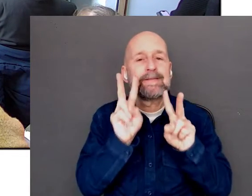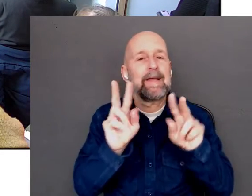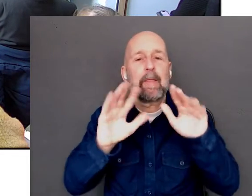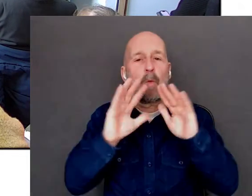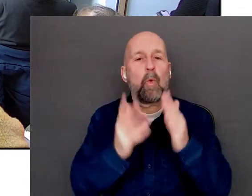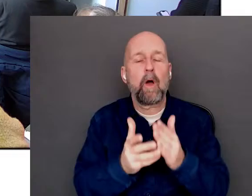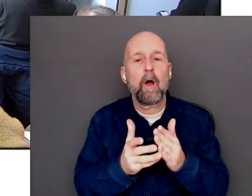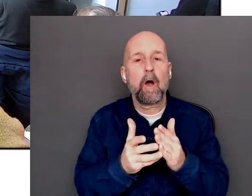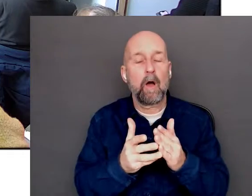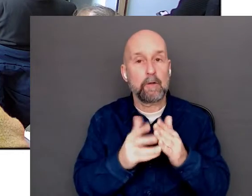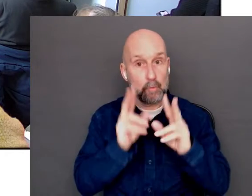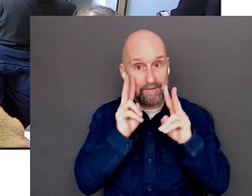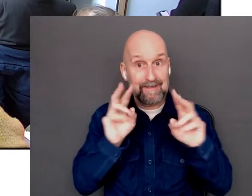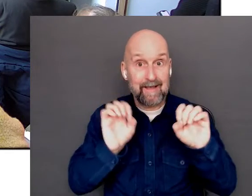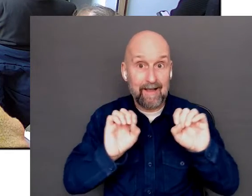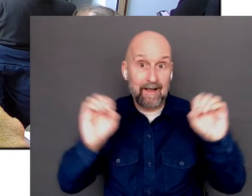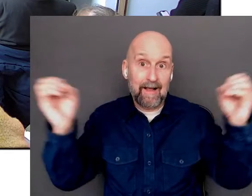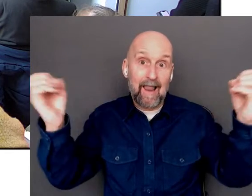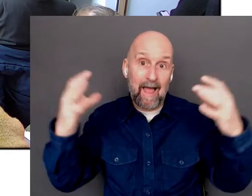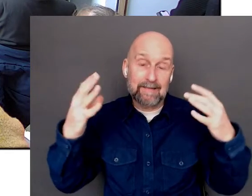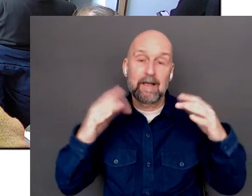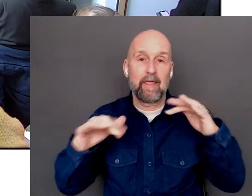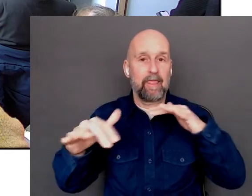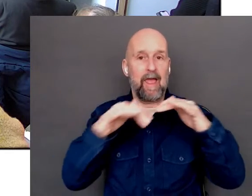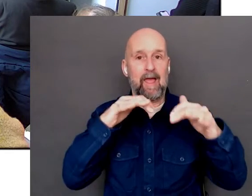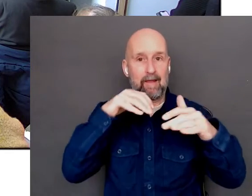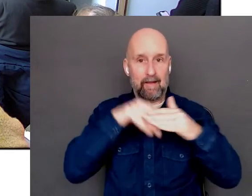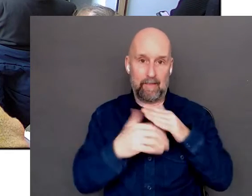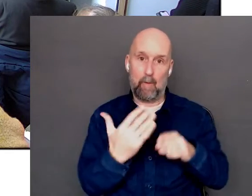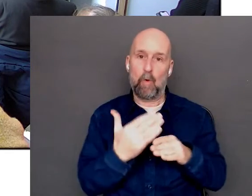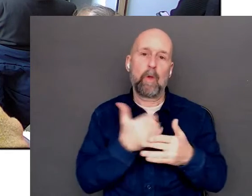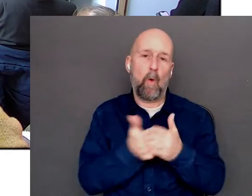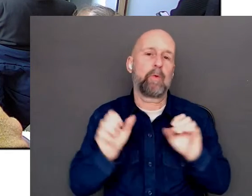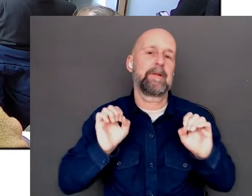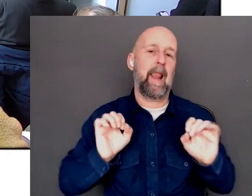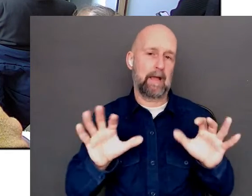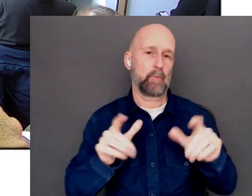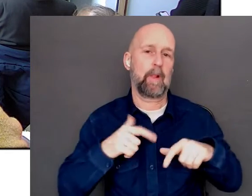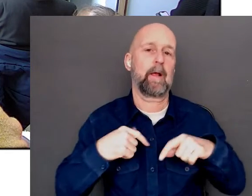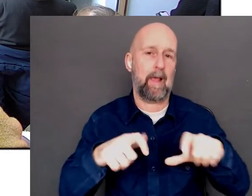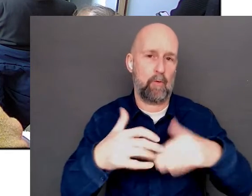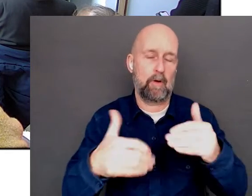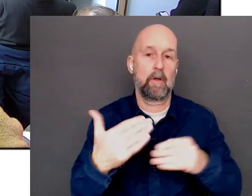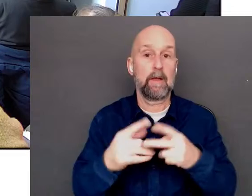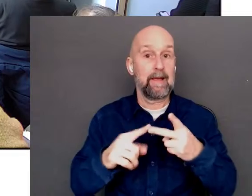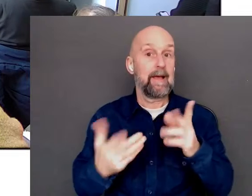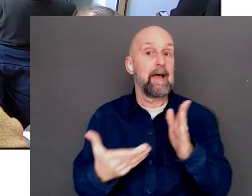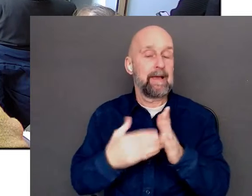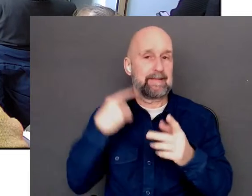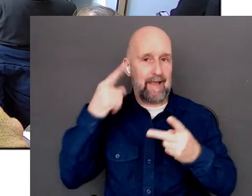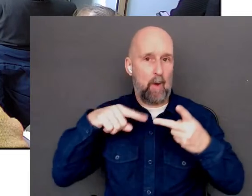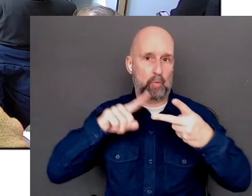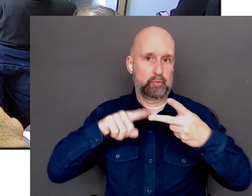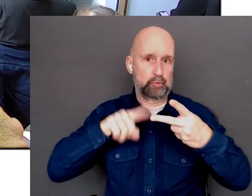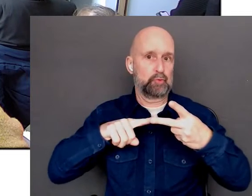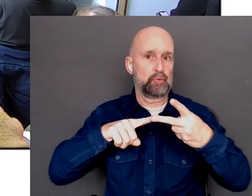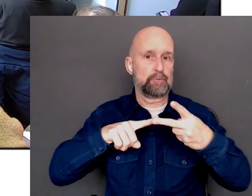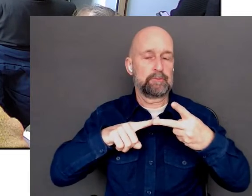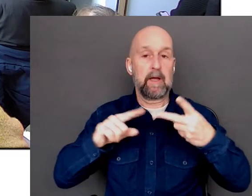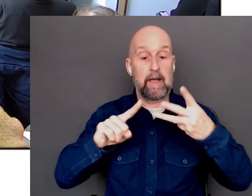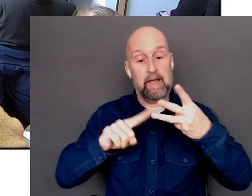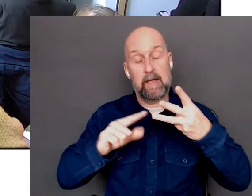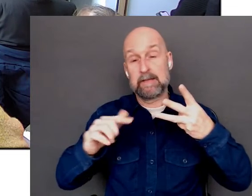will also always be present in our work, I think. And then sound is kind of the second. Smell is kind of